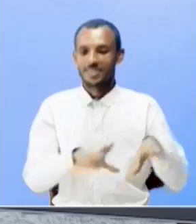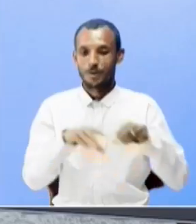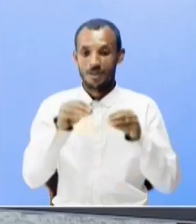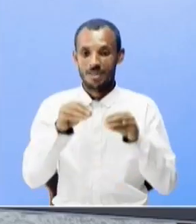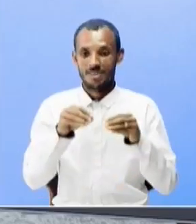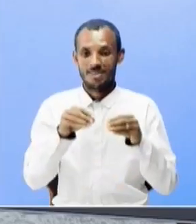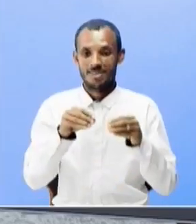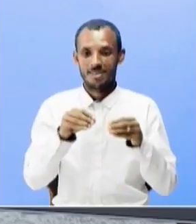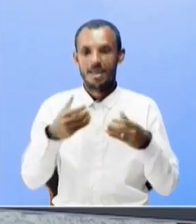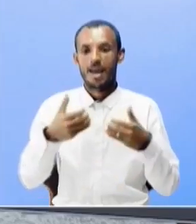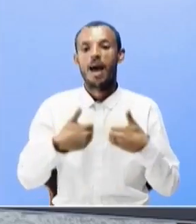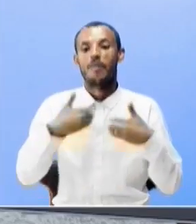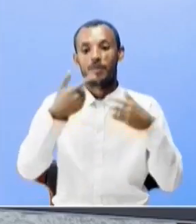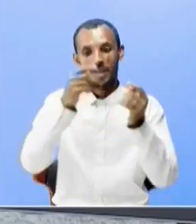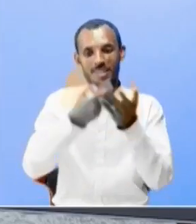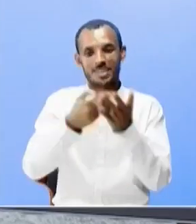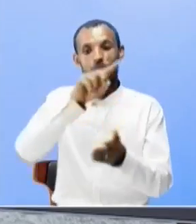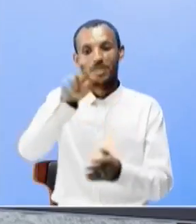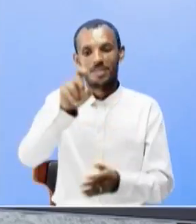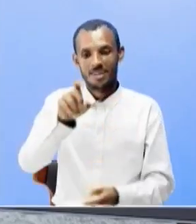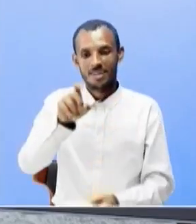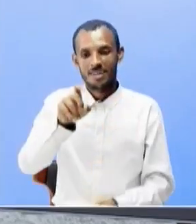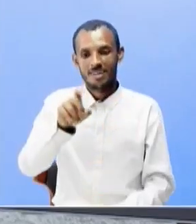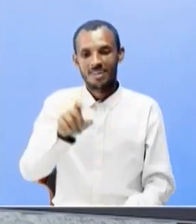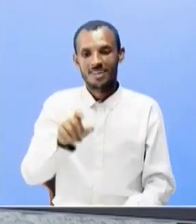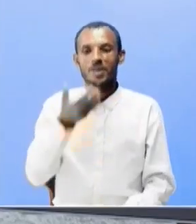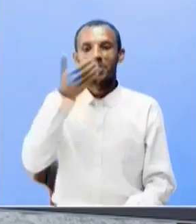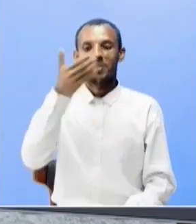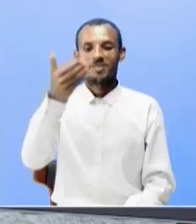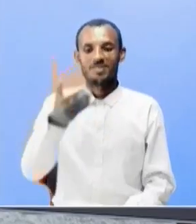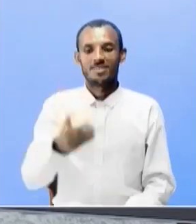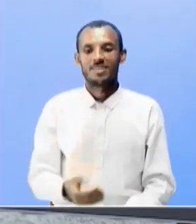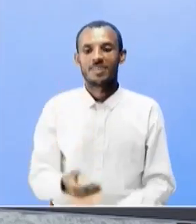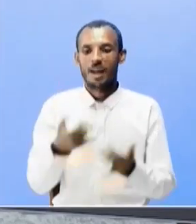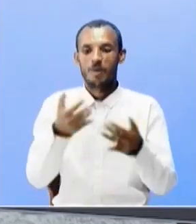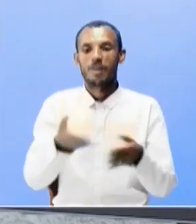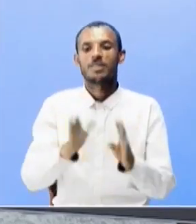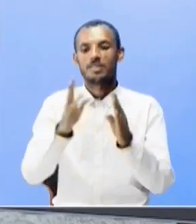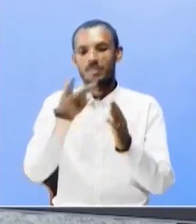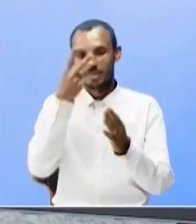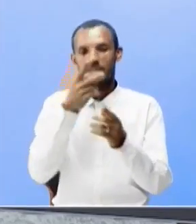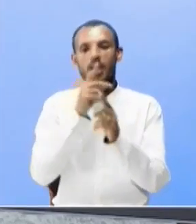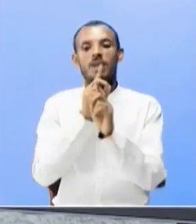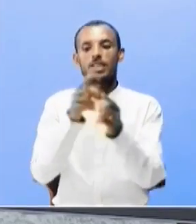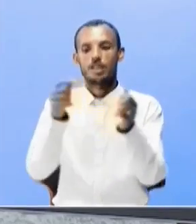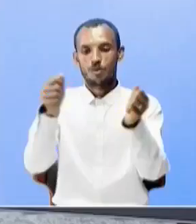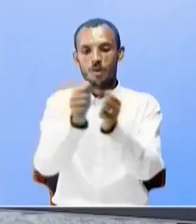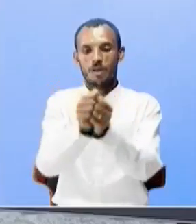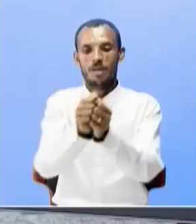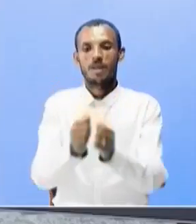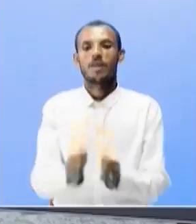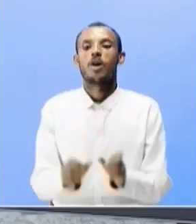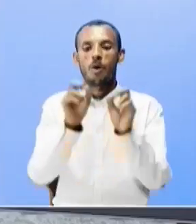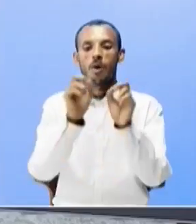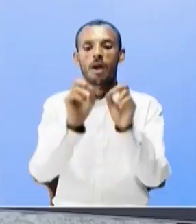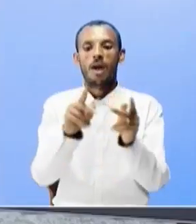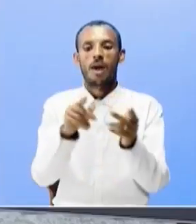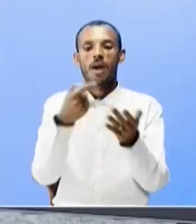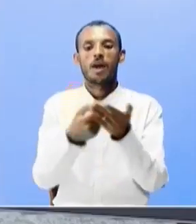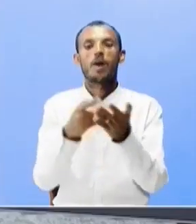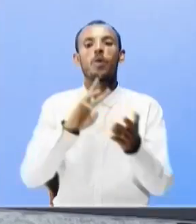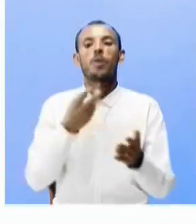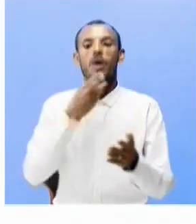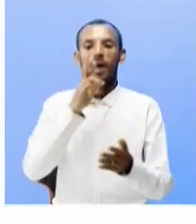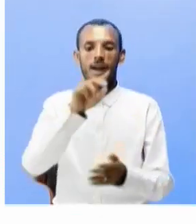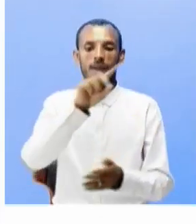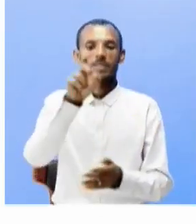Students, have you tried the question? Good. Now let's see the answer together. Okay, here we are asked to add